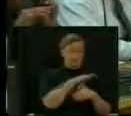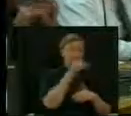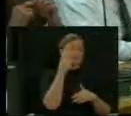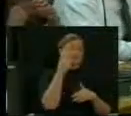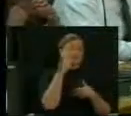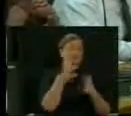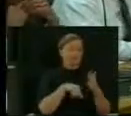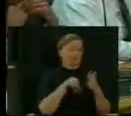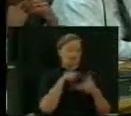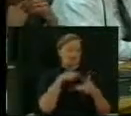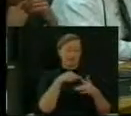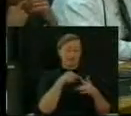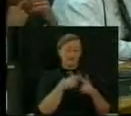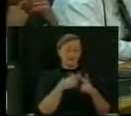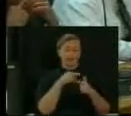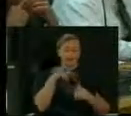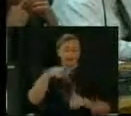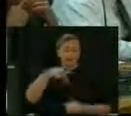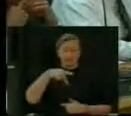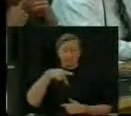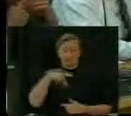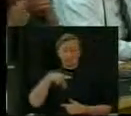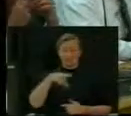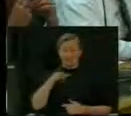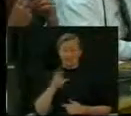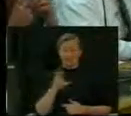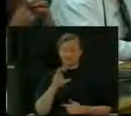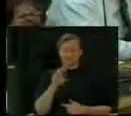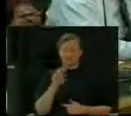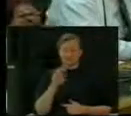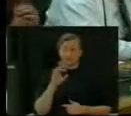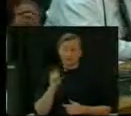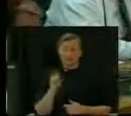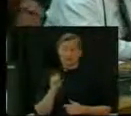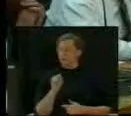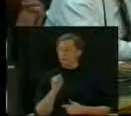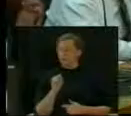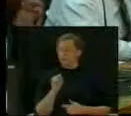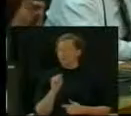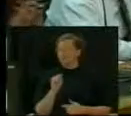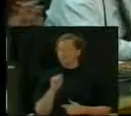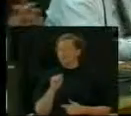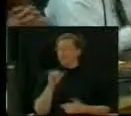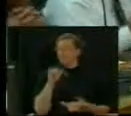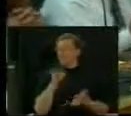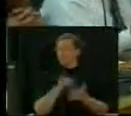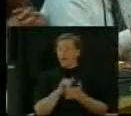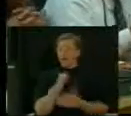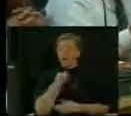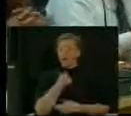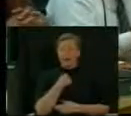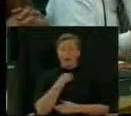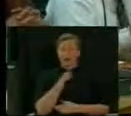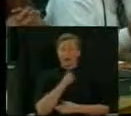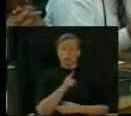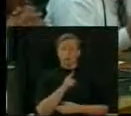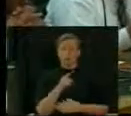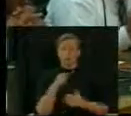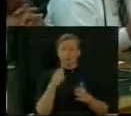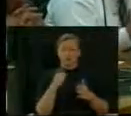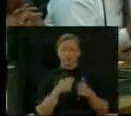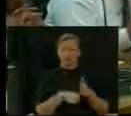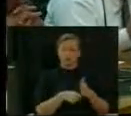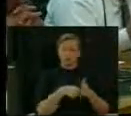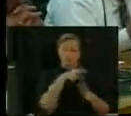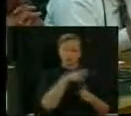to do, send it down and see what the state comptroller says about this, and then the P cards are going to come. And I think that's probably going to be a